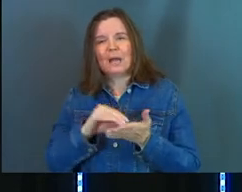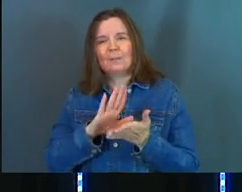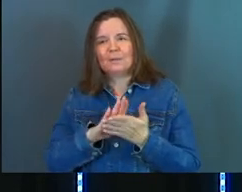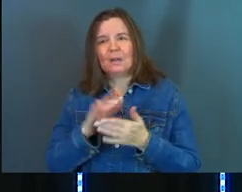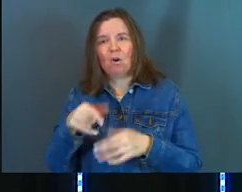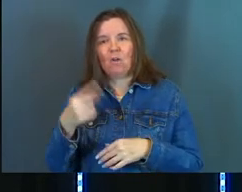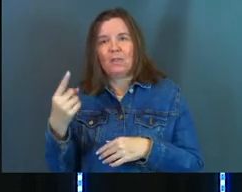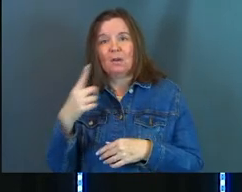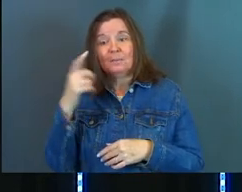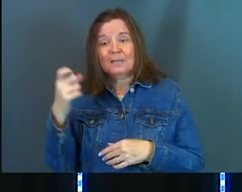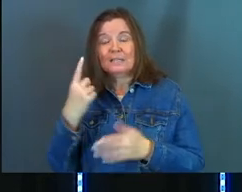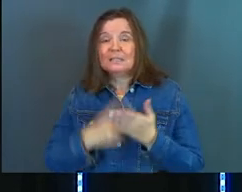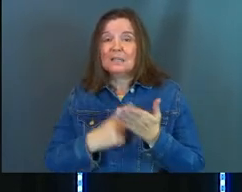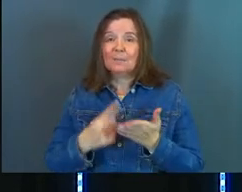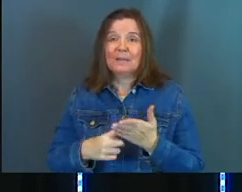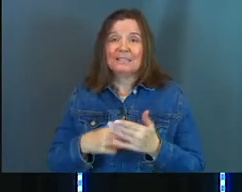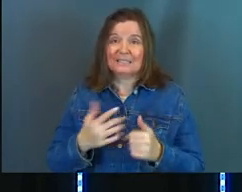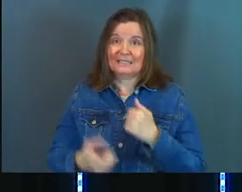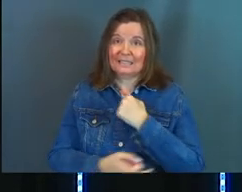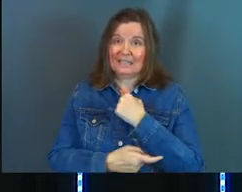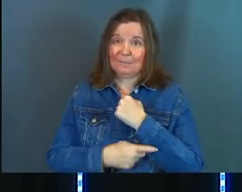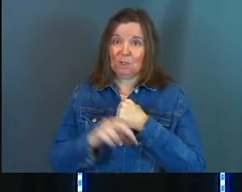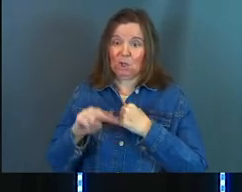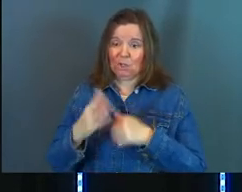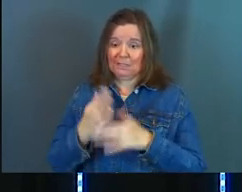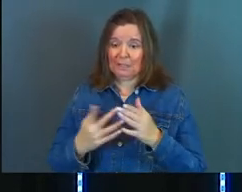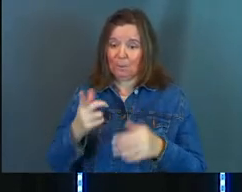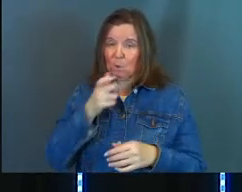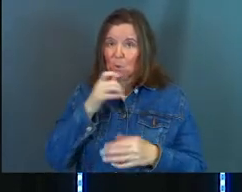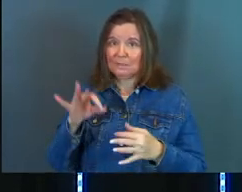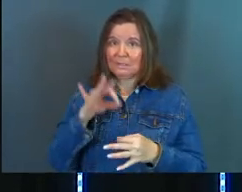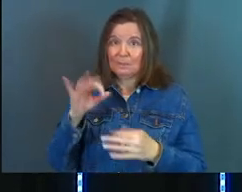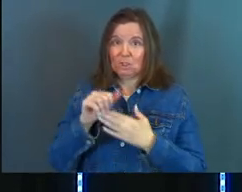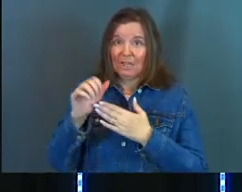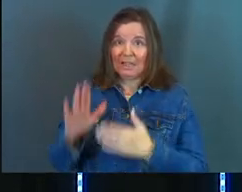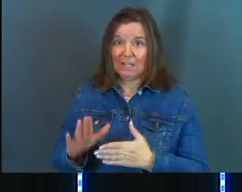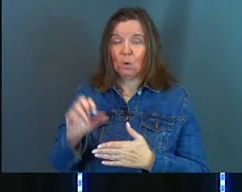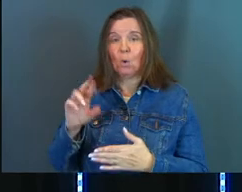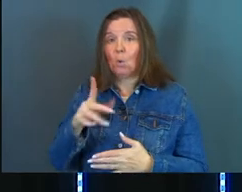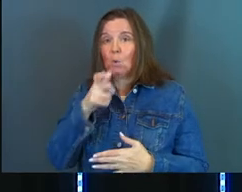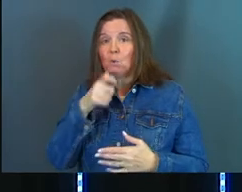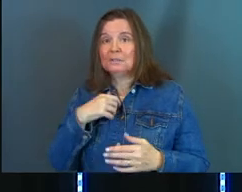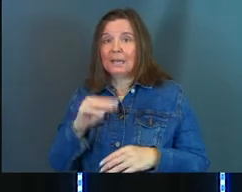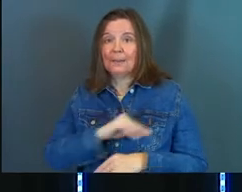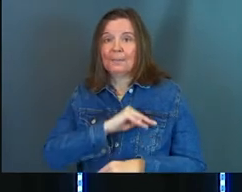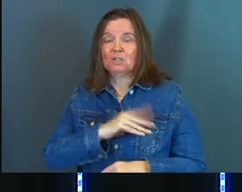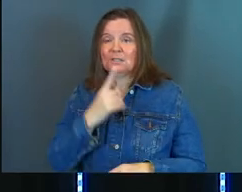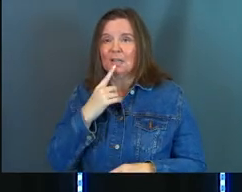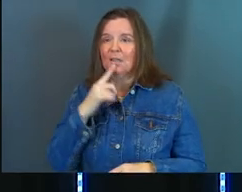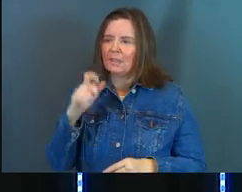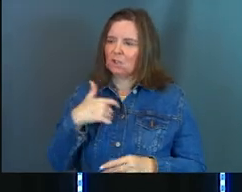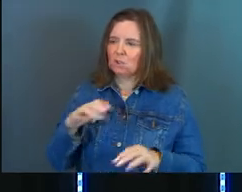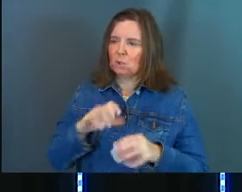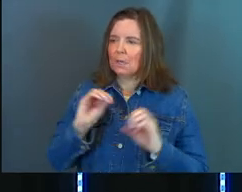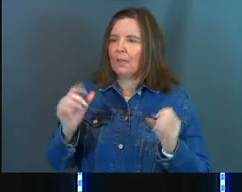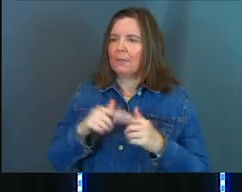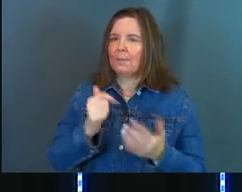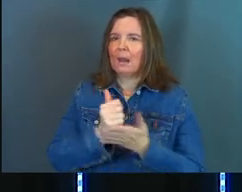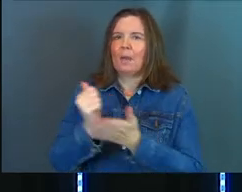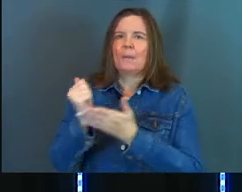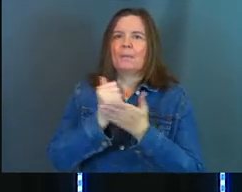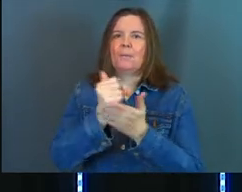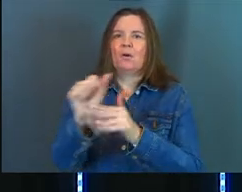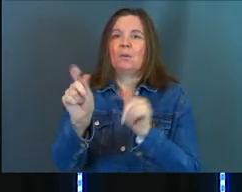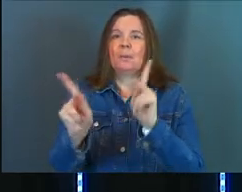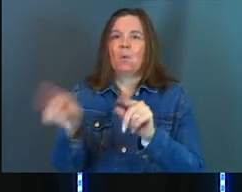that last one on there is sometimes it's tempting to look at somebody who's a spiritual leader or who's in ministry and say, they should do nothing but help